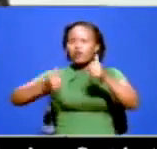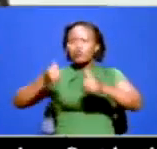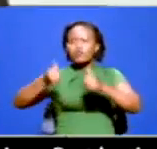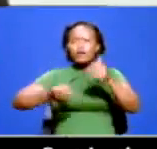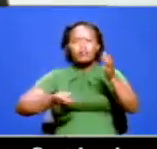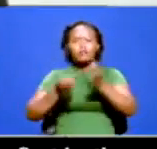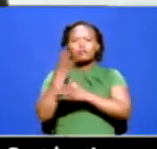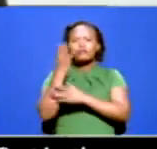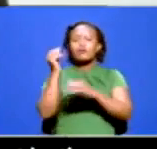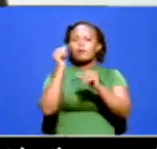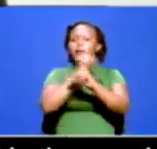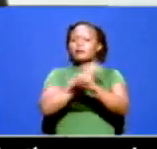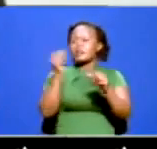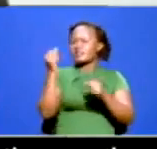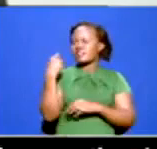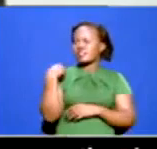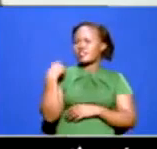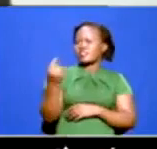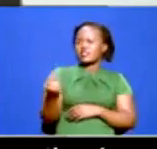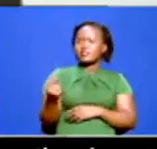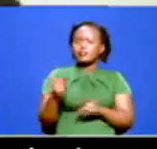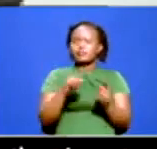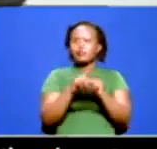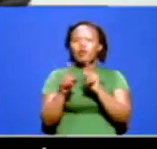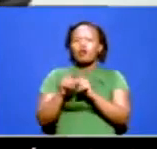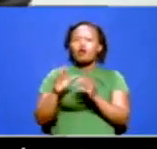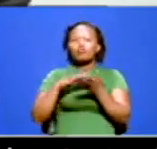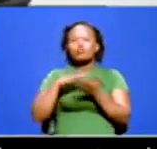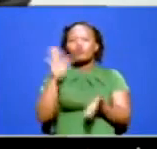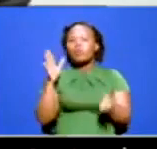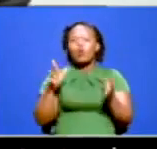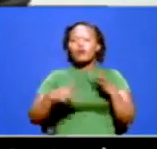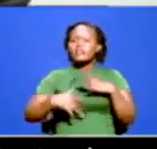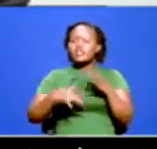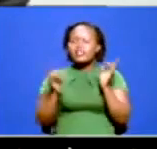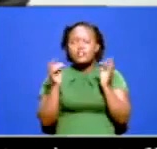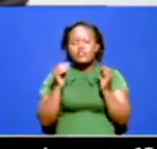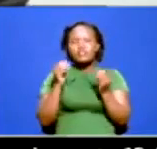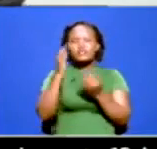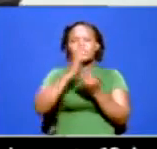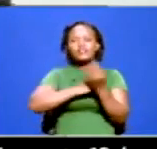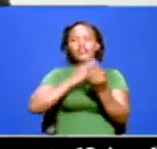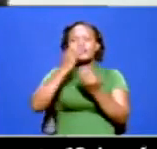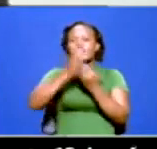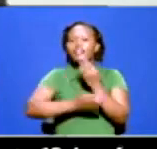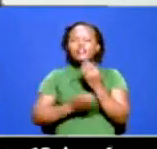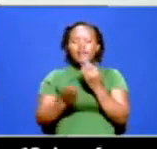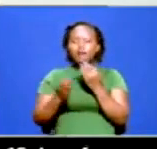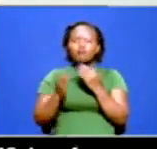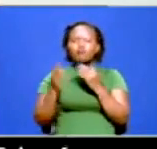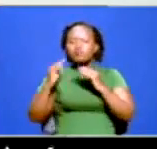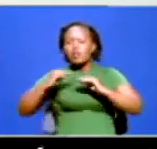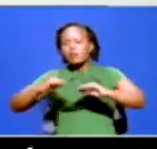recently. Exactly. And I'm interested in the curriculum, you know, being offered in this university, noting that there are people who also come from outside